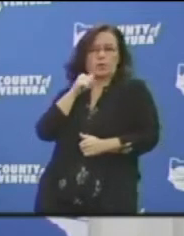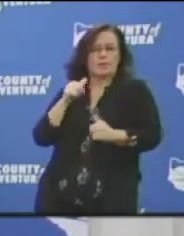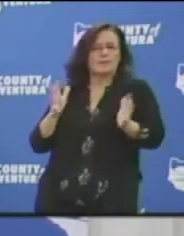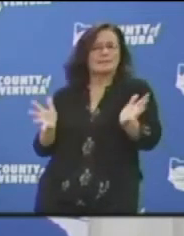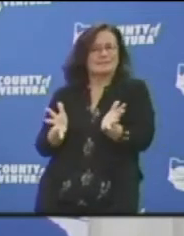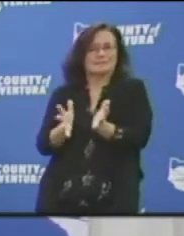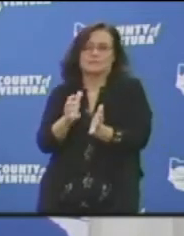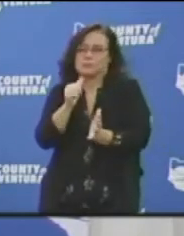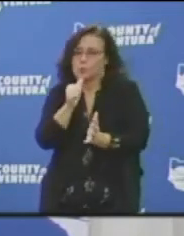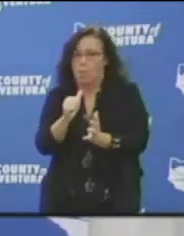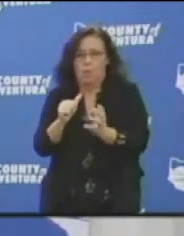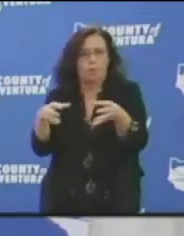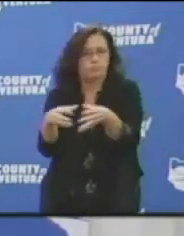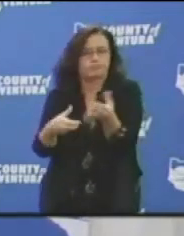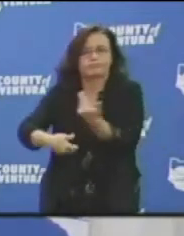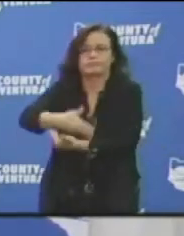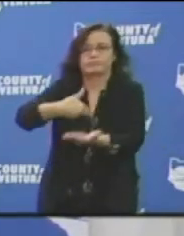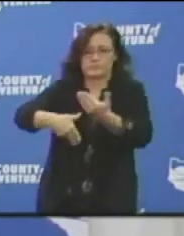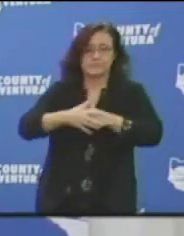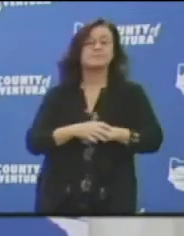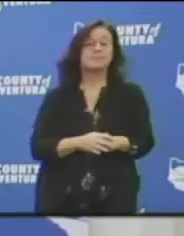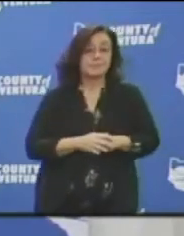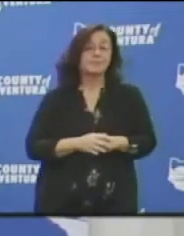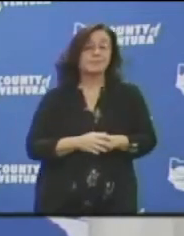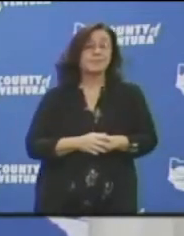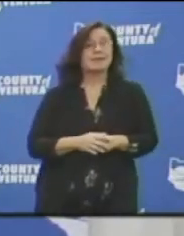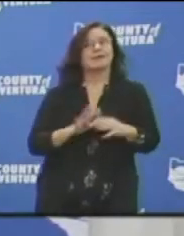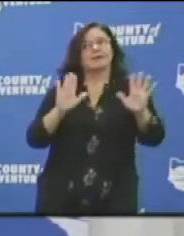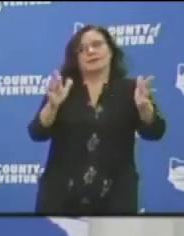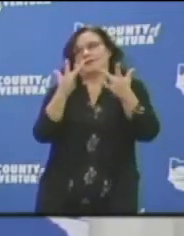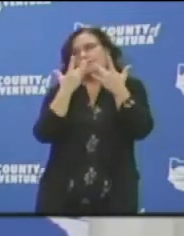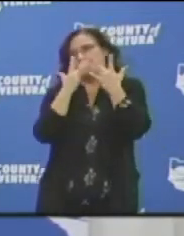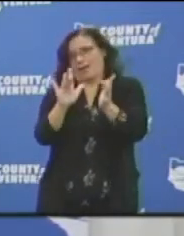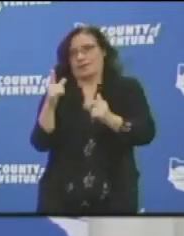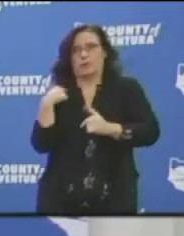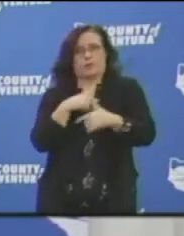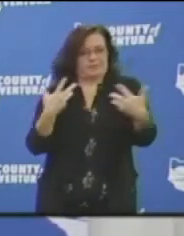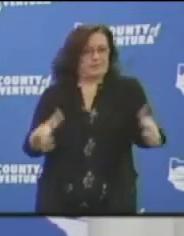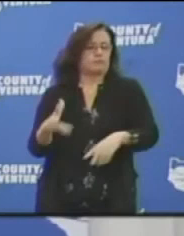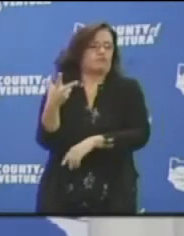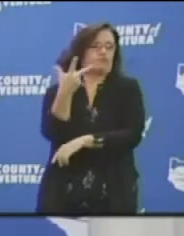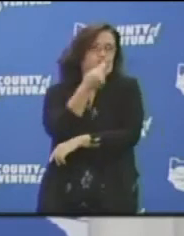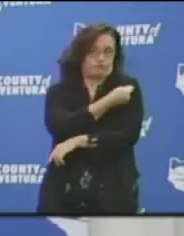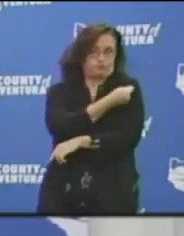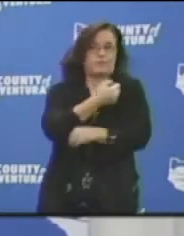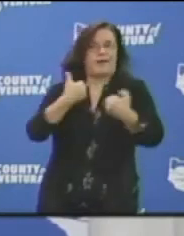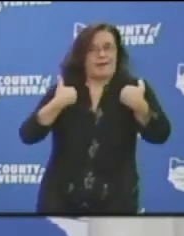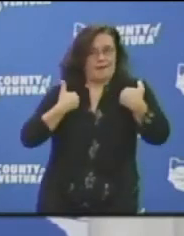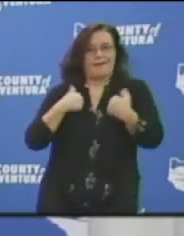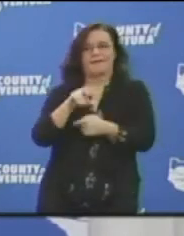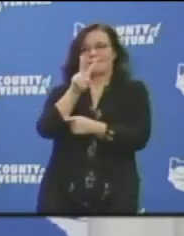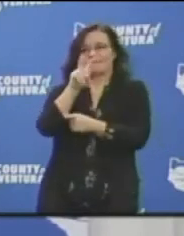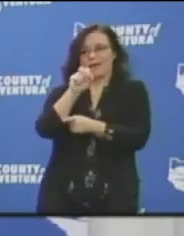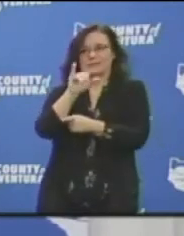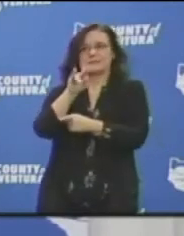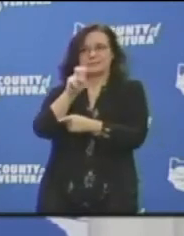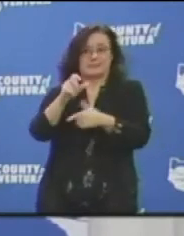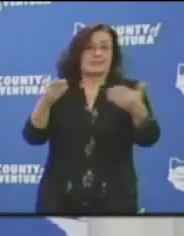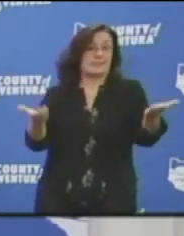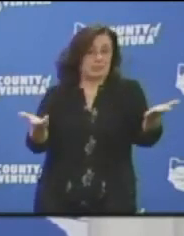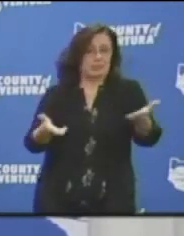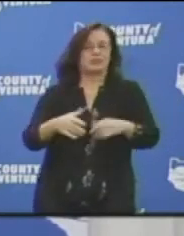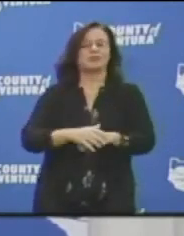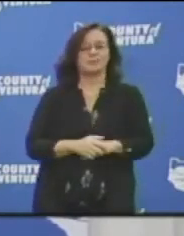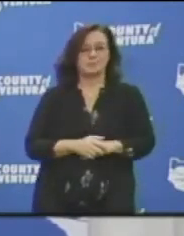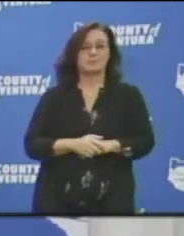vaccines are here in our county, and it is truly a light at the end of the tunnel. And this is our last press